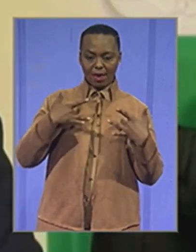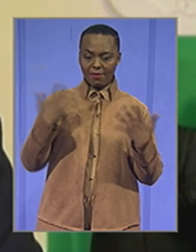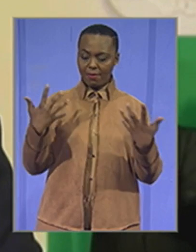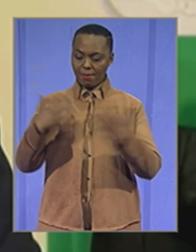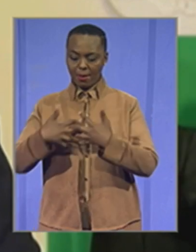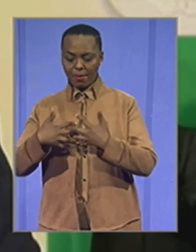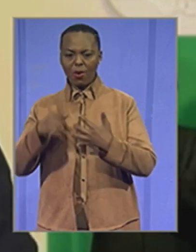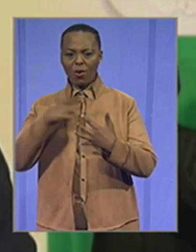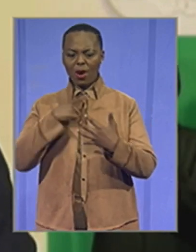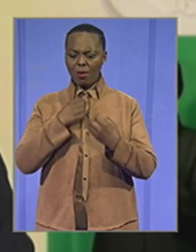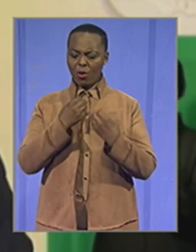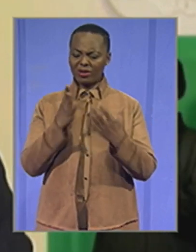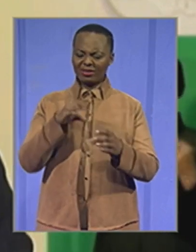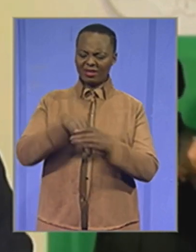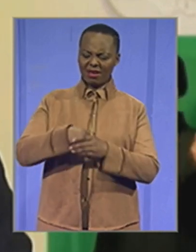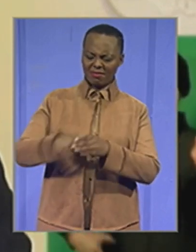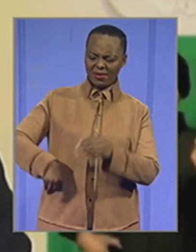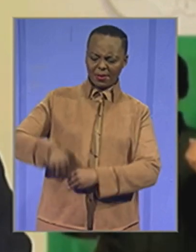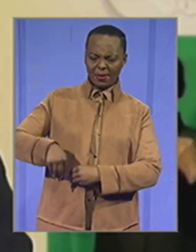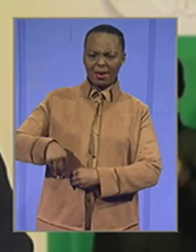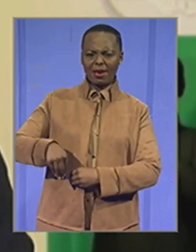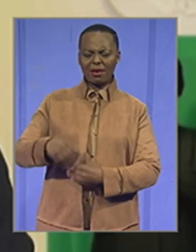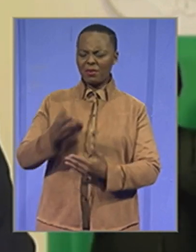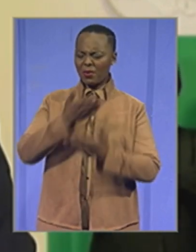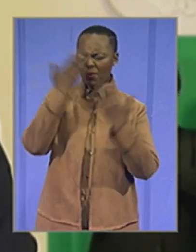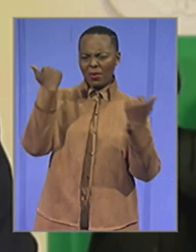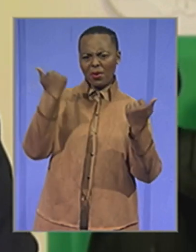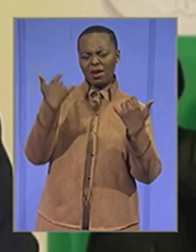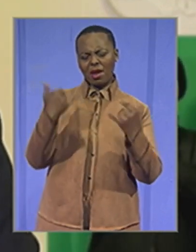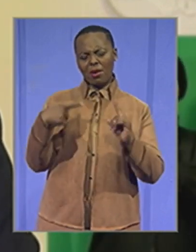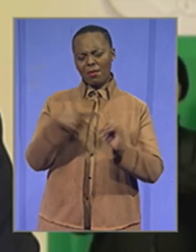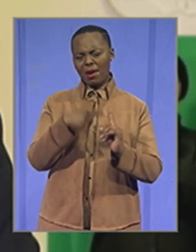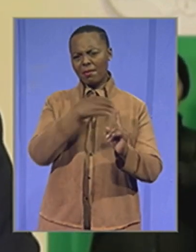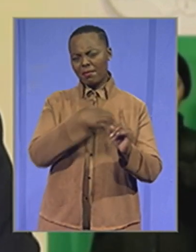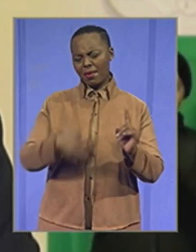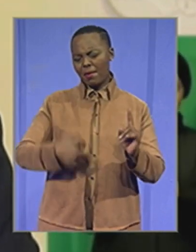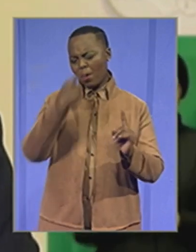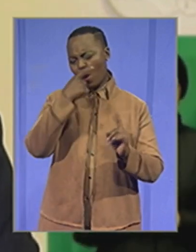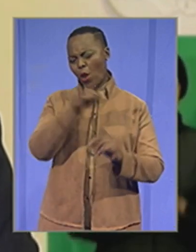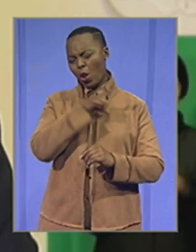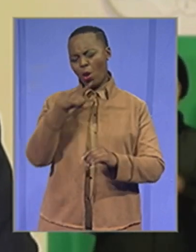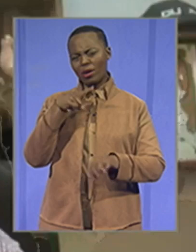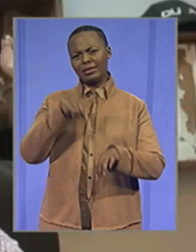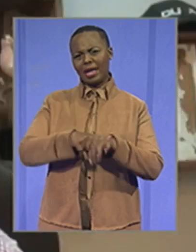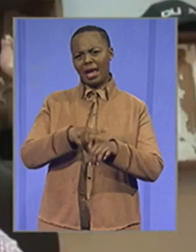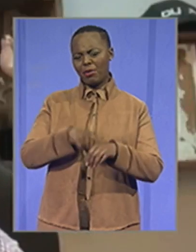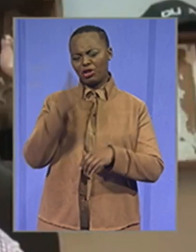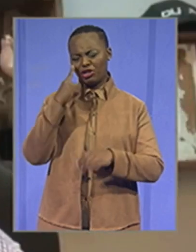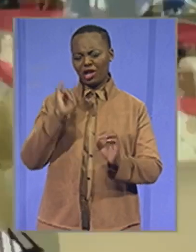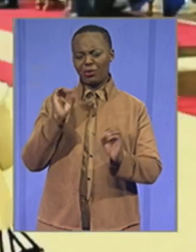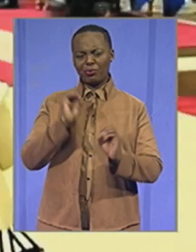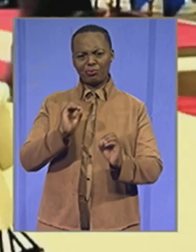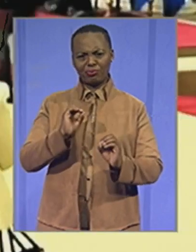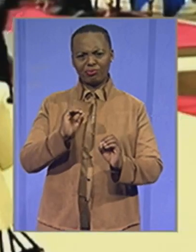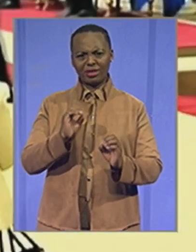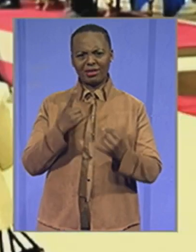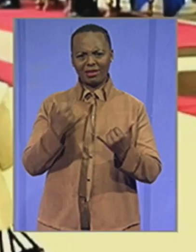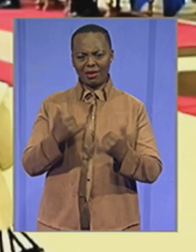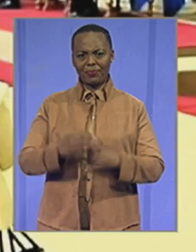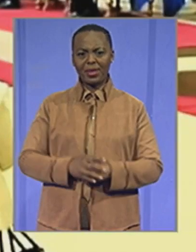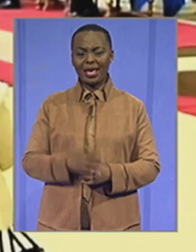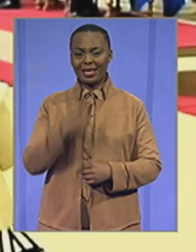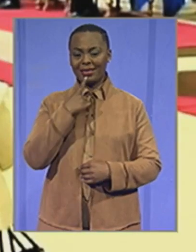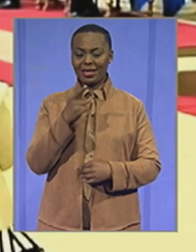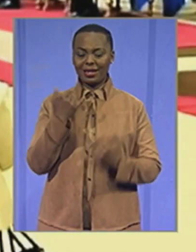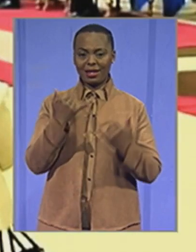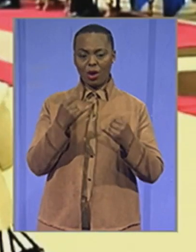le bosenyi ga go ise go itshupe sentle gore ke gore Ramaphosa a tsere sebaka go diragatsa seno. Bobedi jono bo pega gore fa